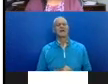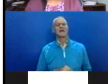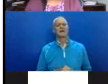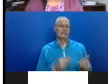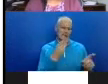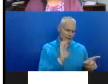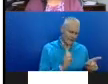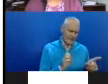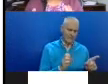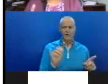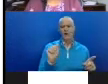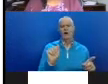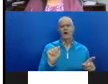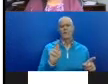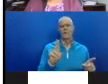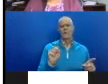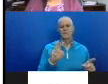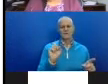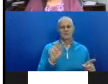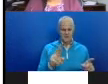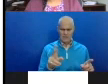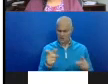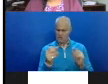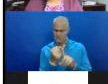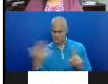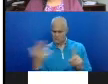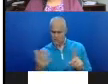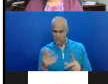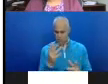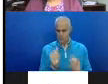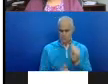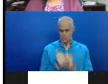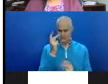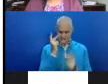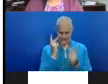And I wondered if you could talk more about that. Are you largely seeing,